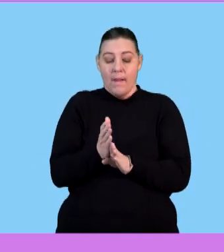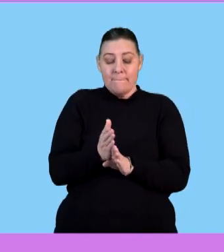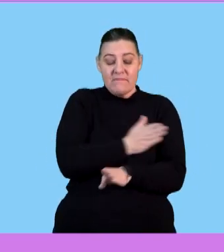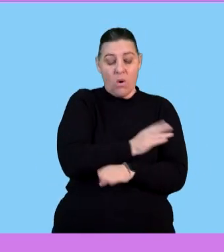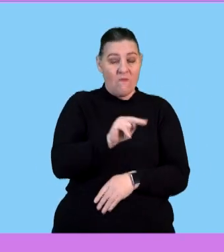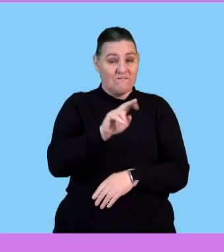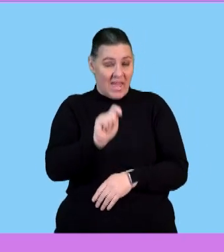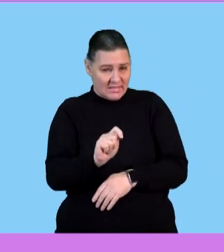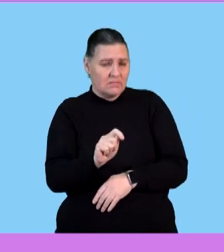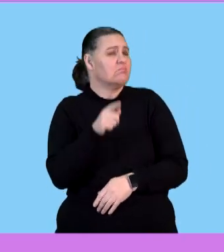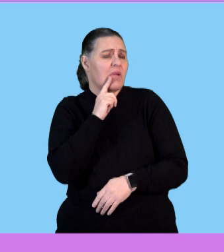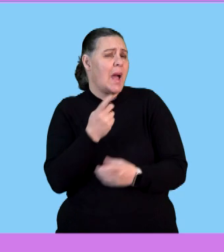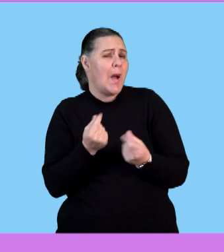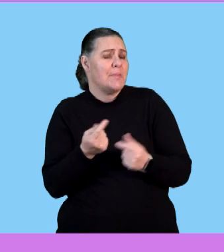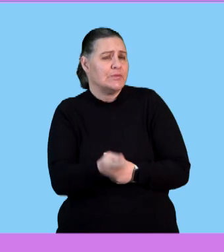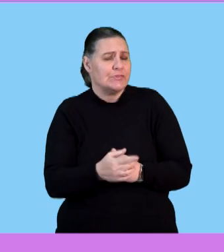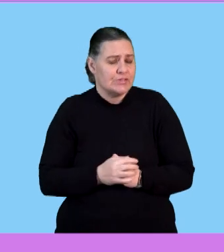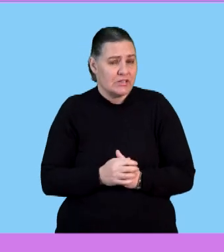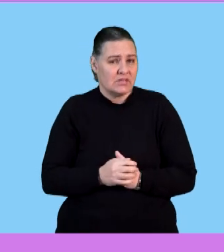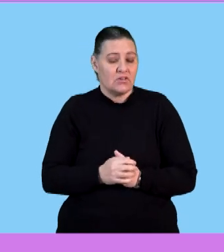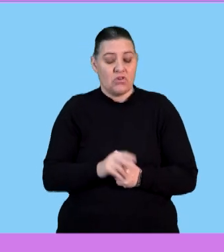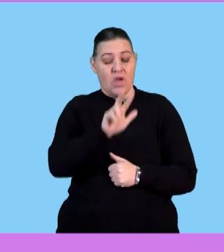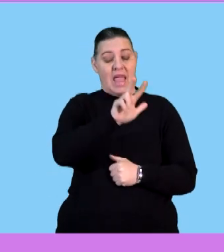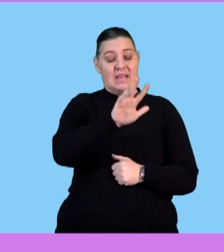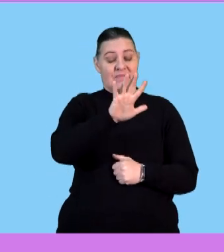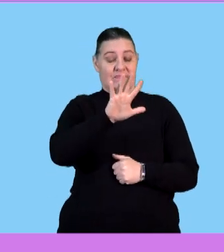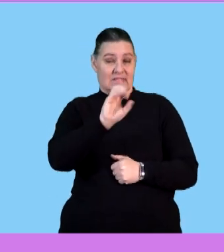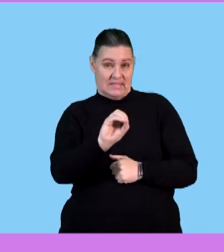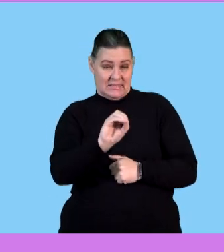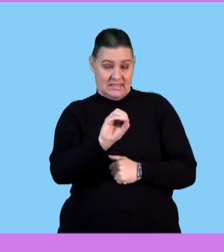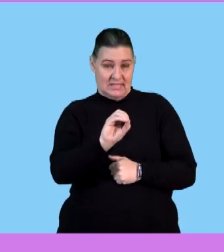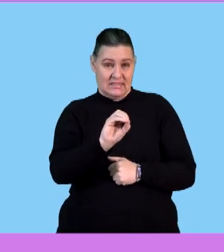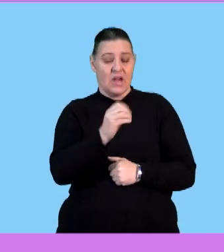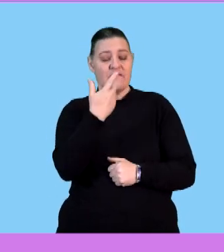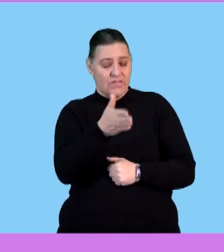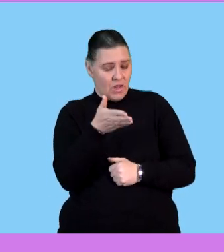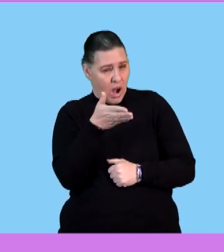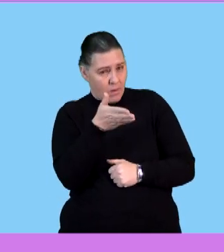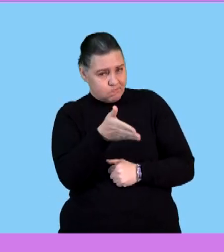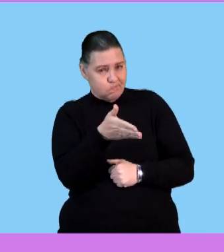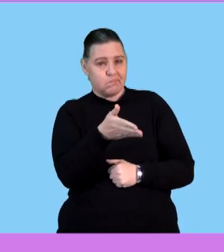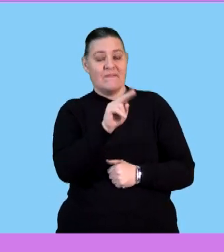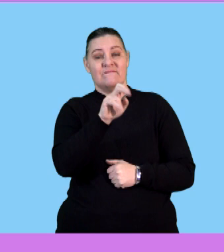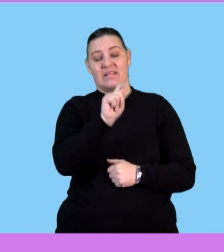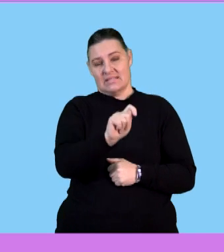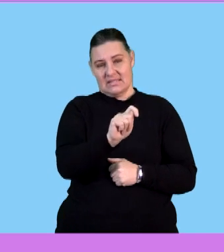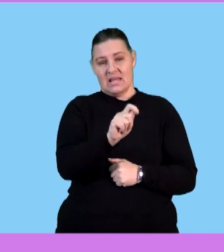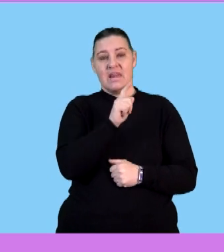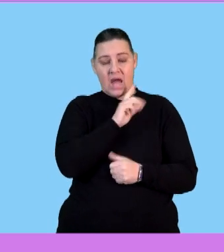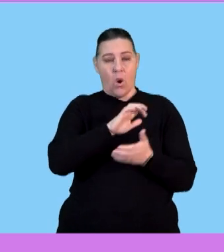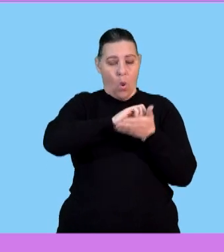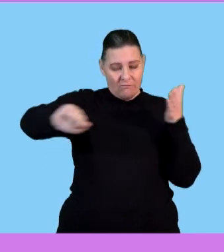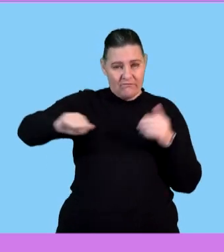before VAT was added on. So in this case, the 850 Rand already has VAT inside of it. We've